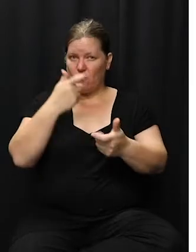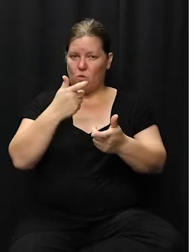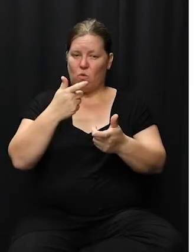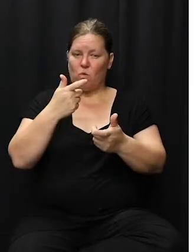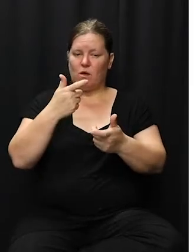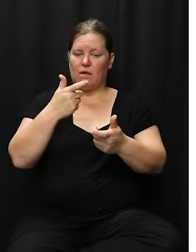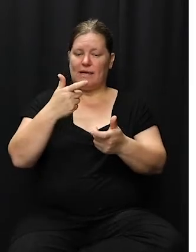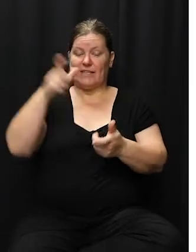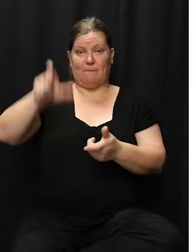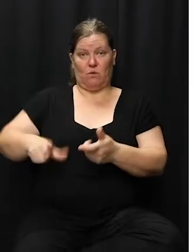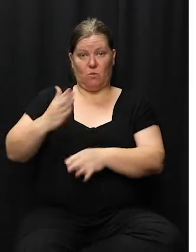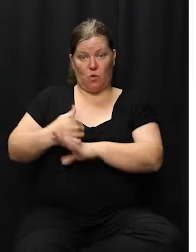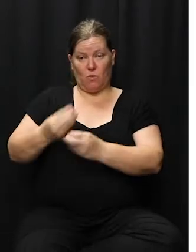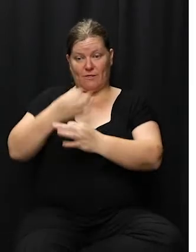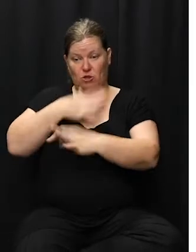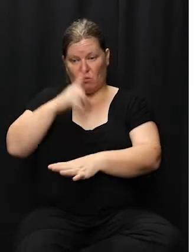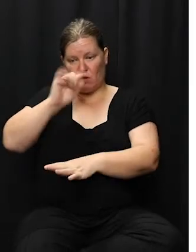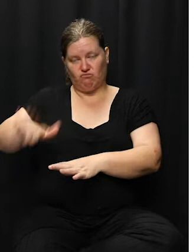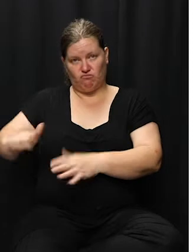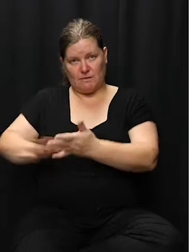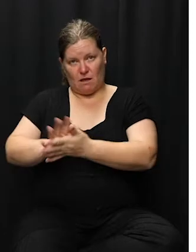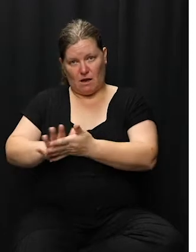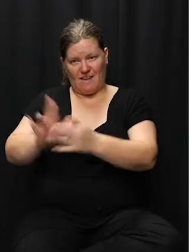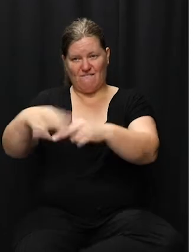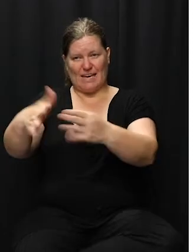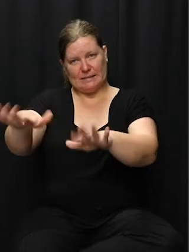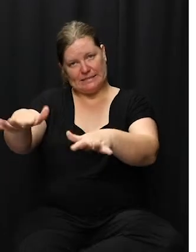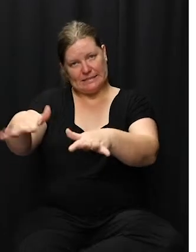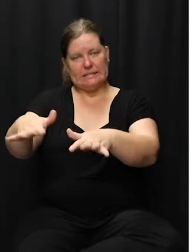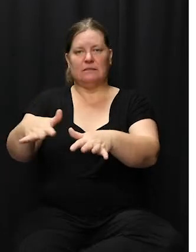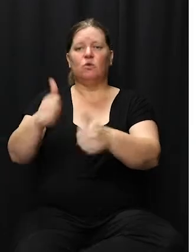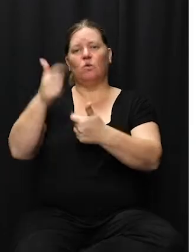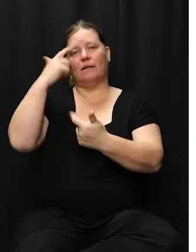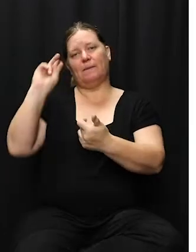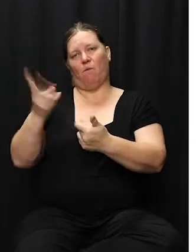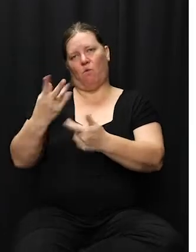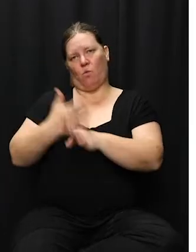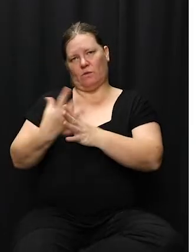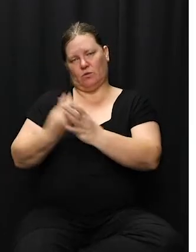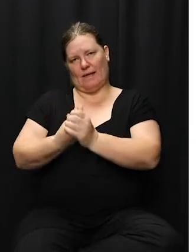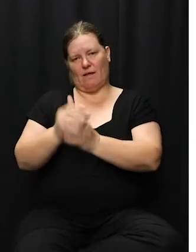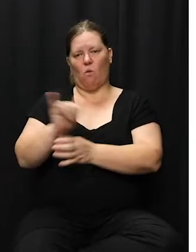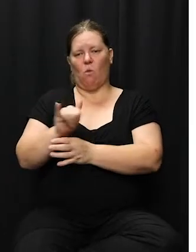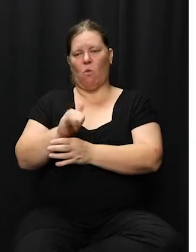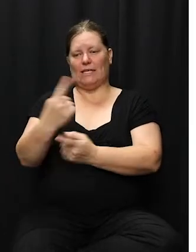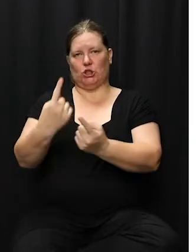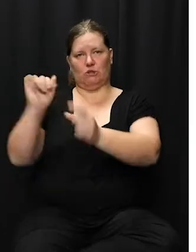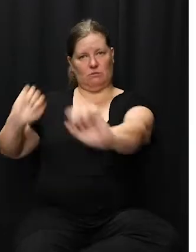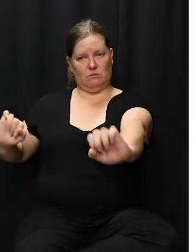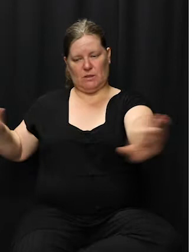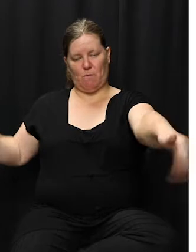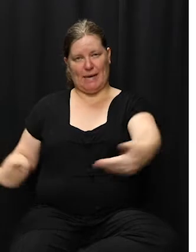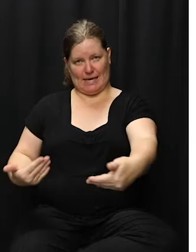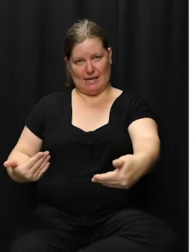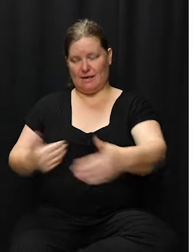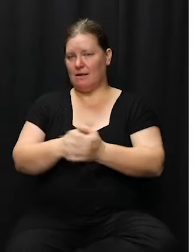if a person working with the child and the family, if the family don't sign well, it's good for them both to work together, or to each do their own but then compare